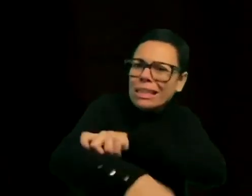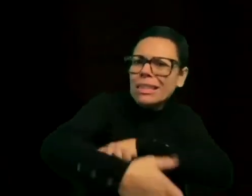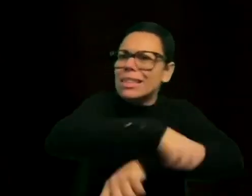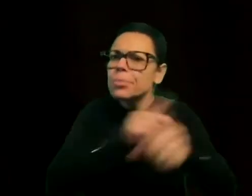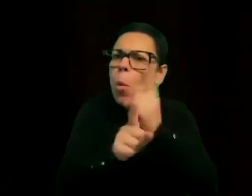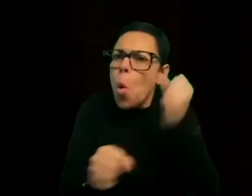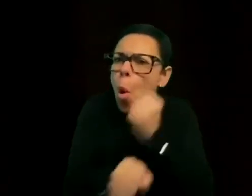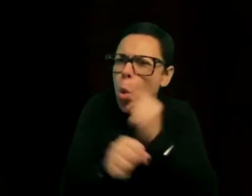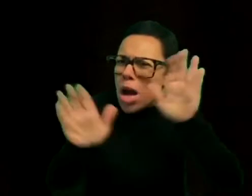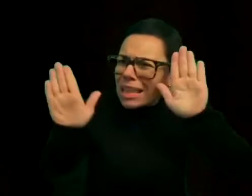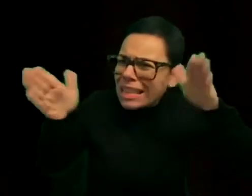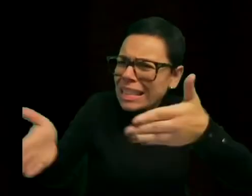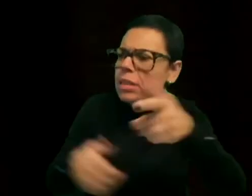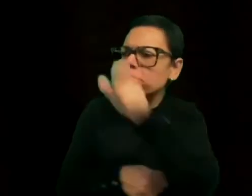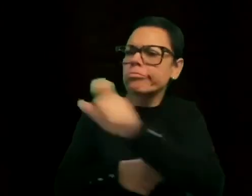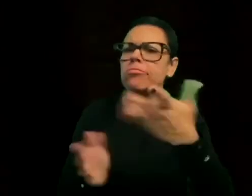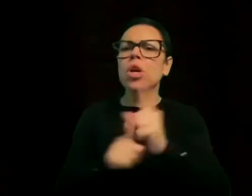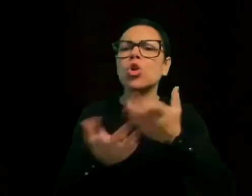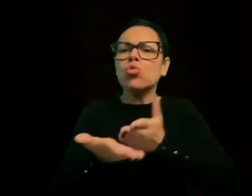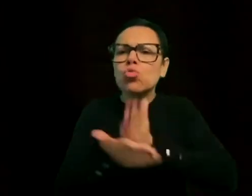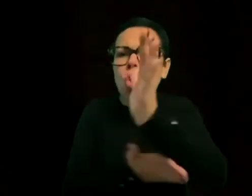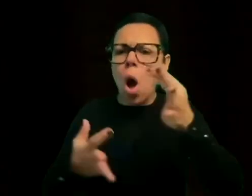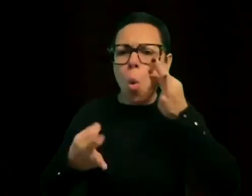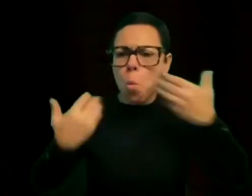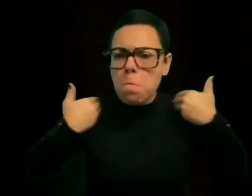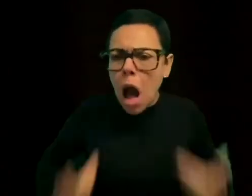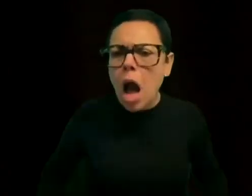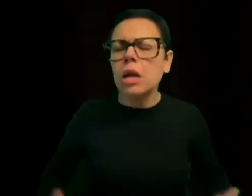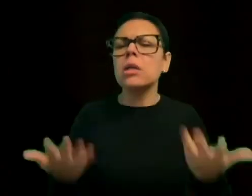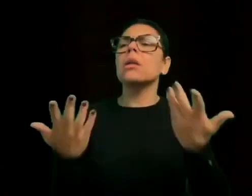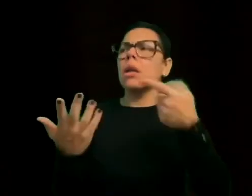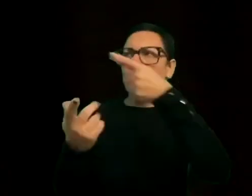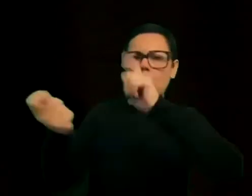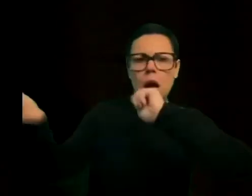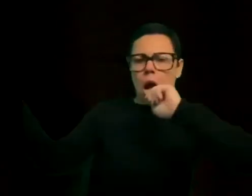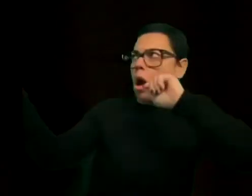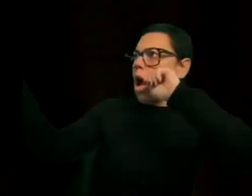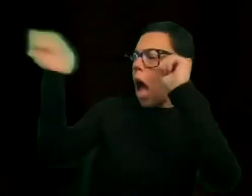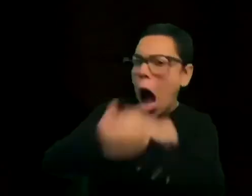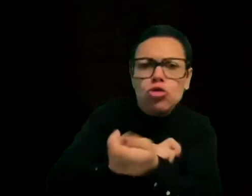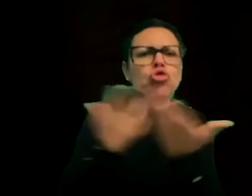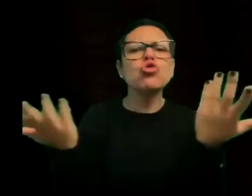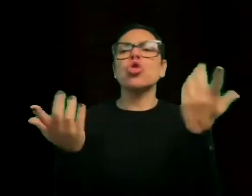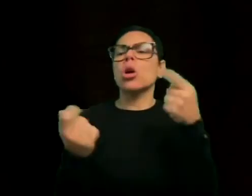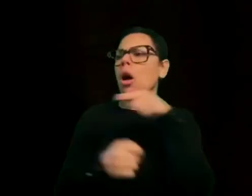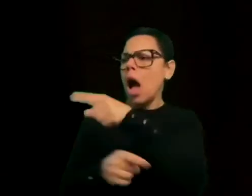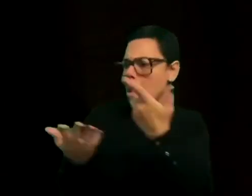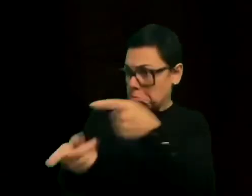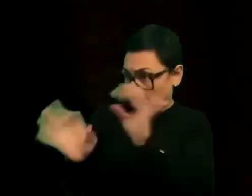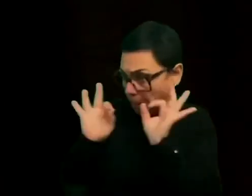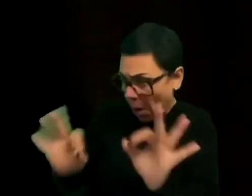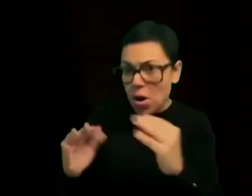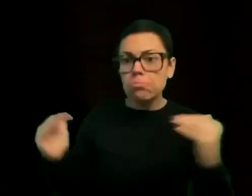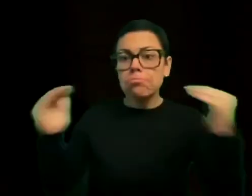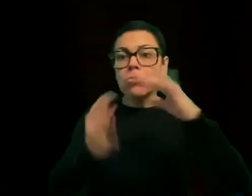an environmental climate change perspective, and now this is gender equality. And if we're going to put all of this in, to